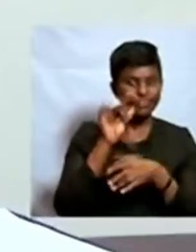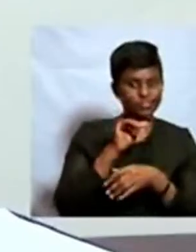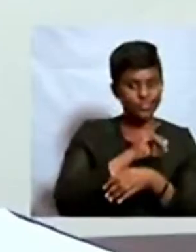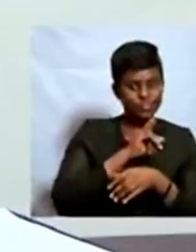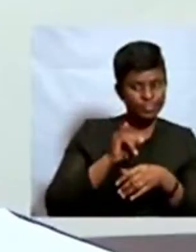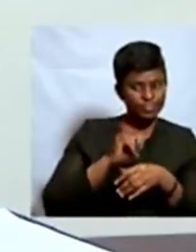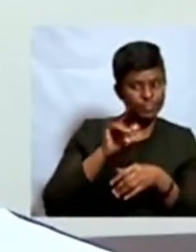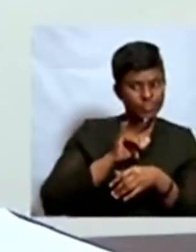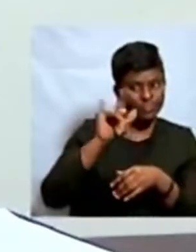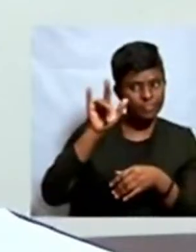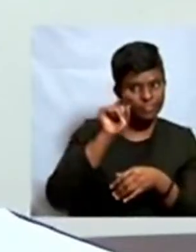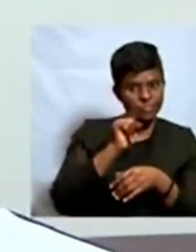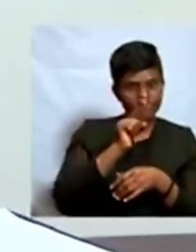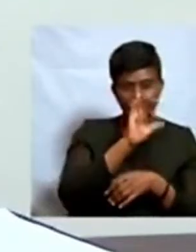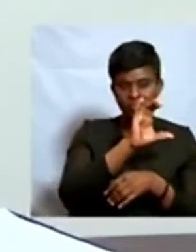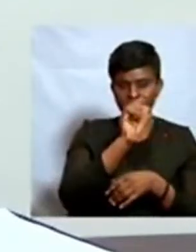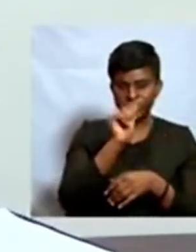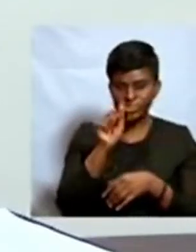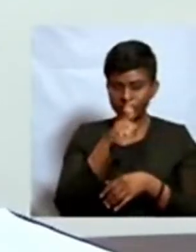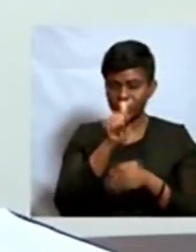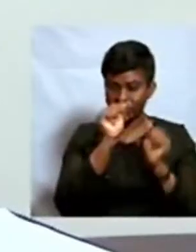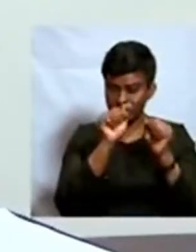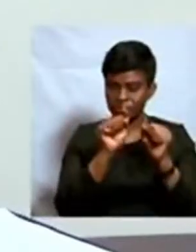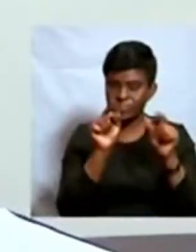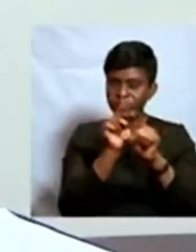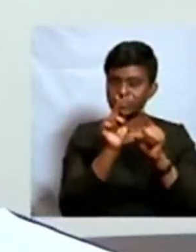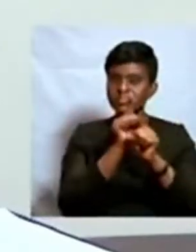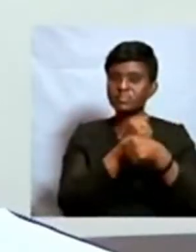industry, then the CAA would be able to draw